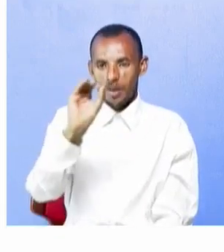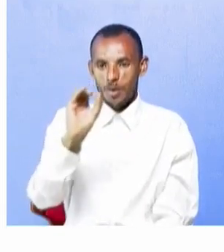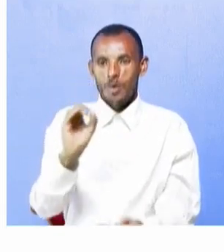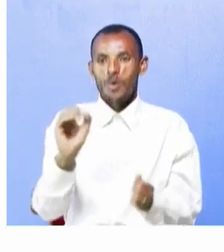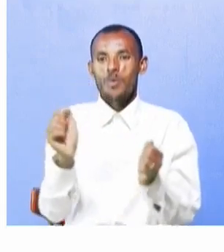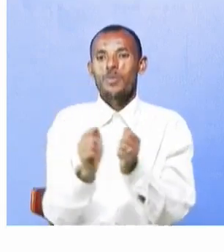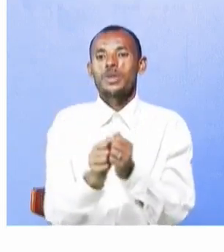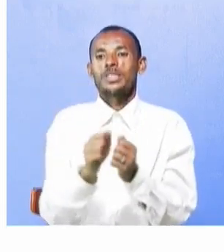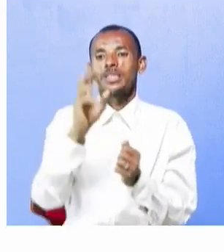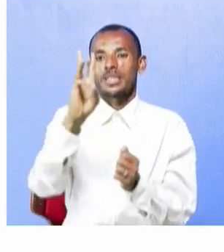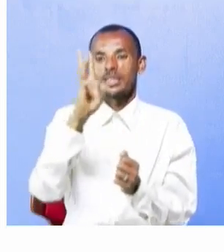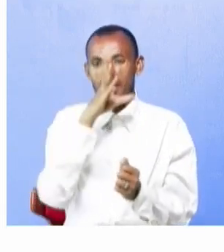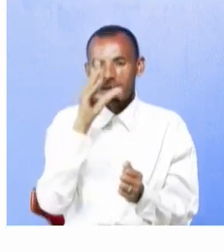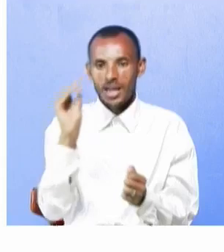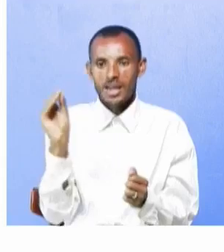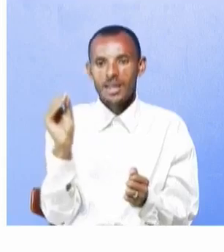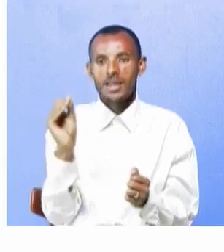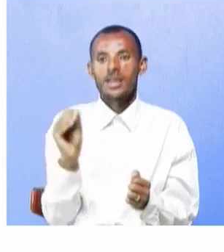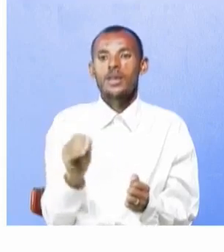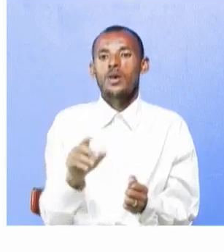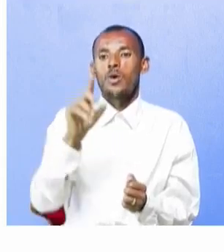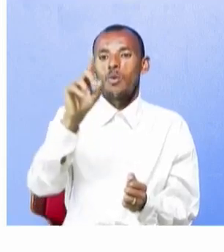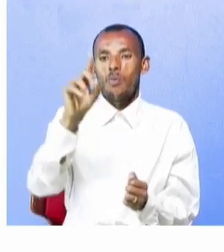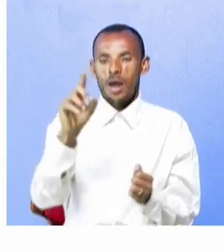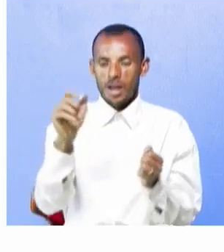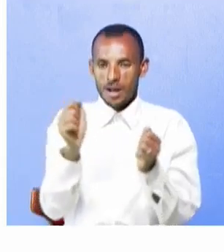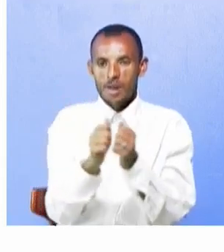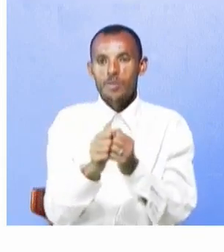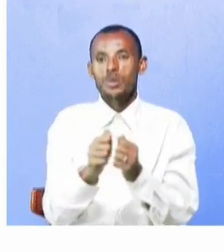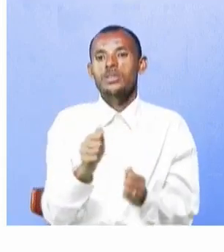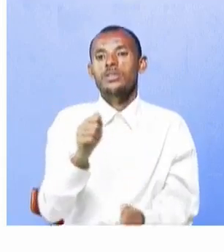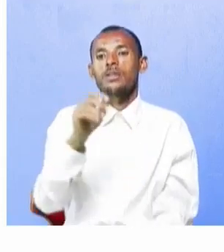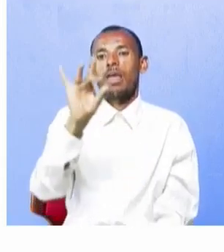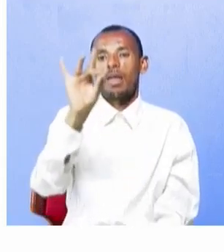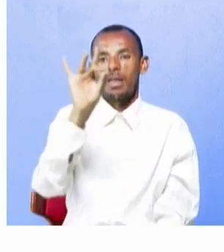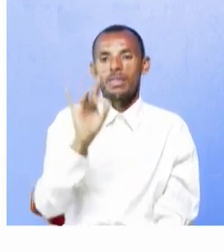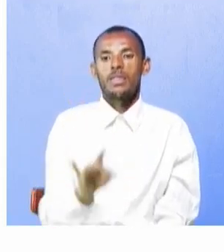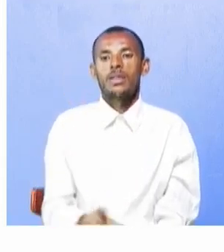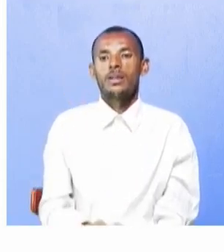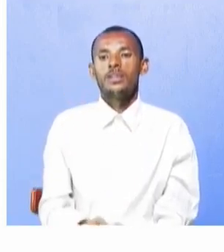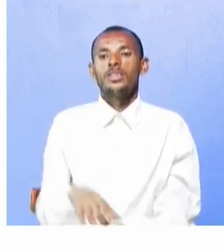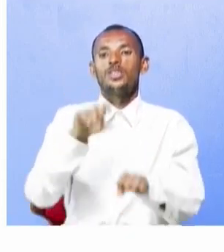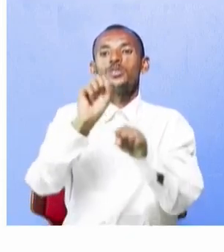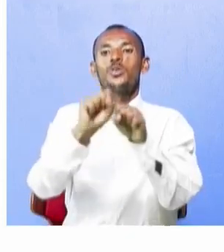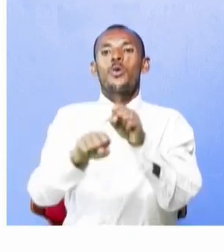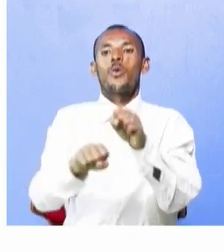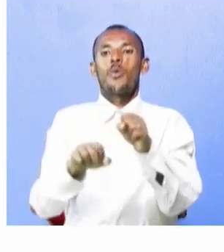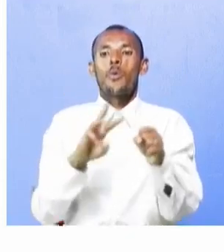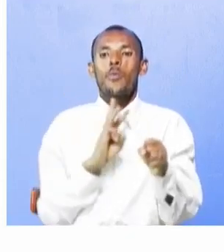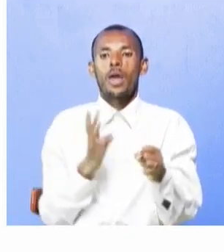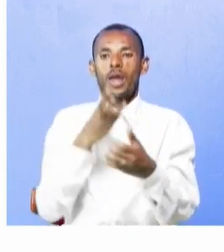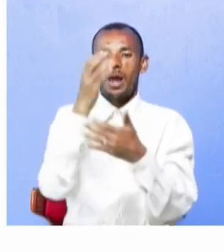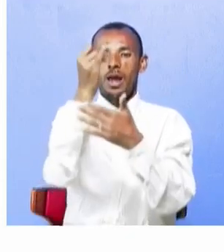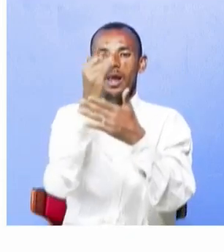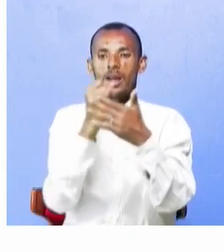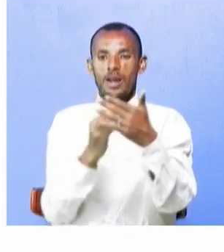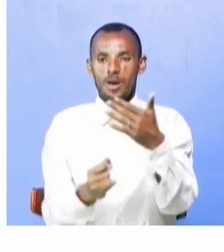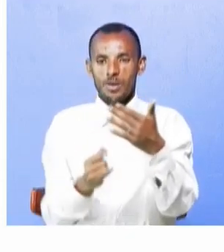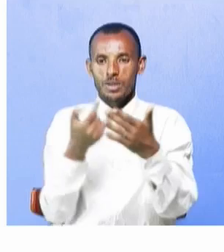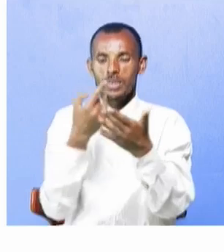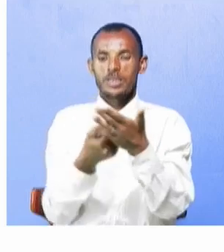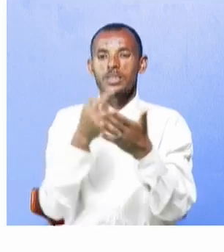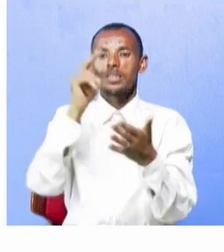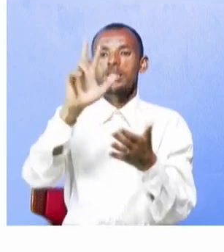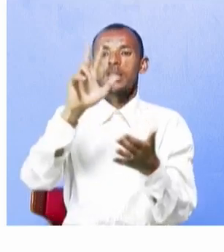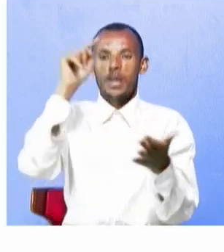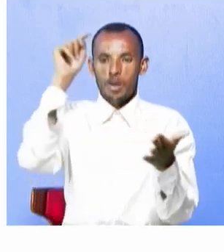with 6, and 1 is paired with 8. Okay, so we plot these 3